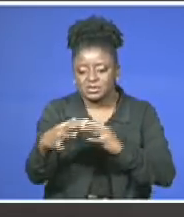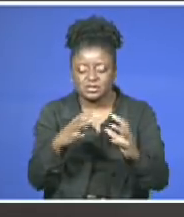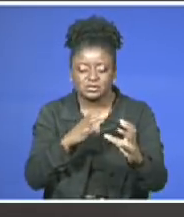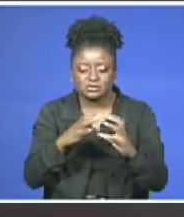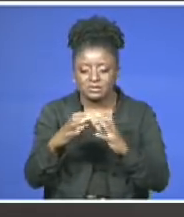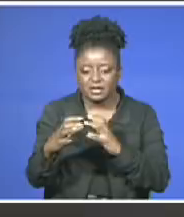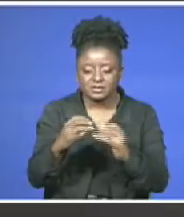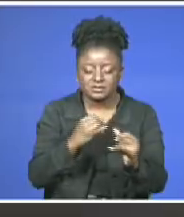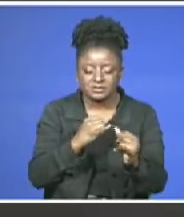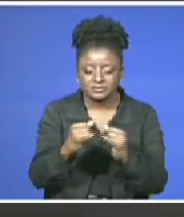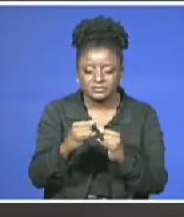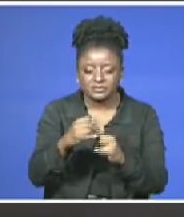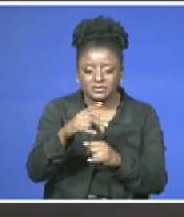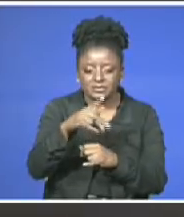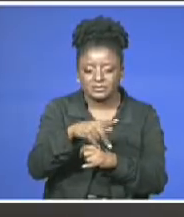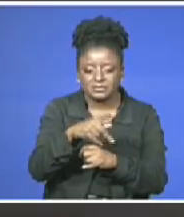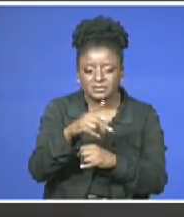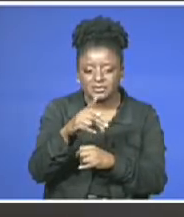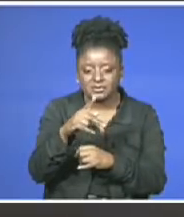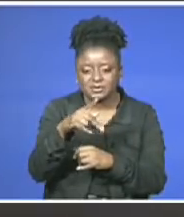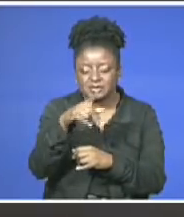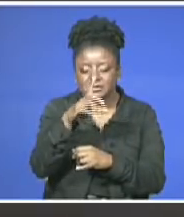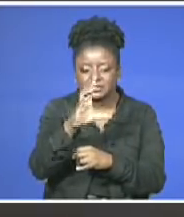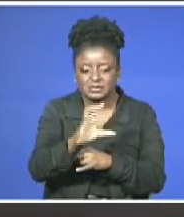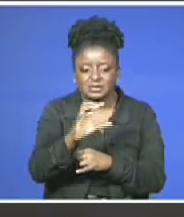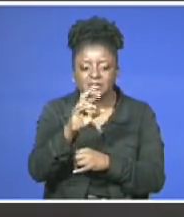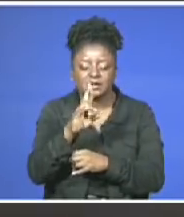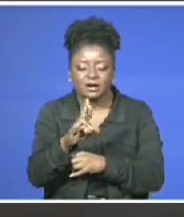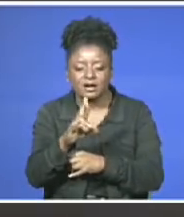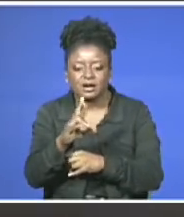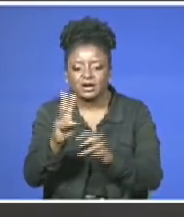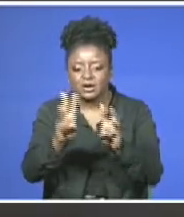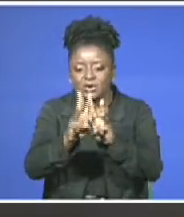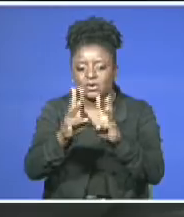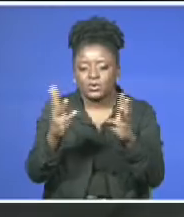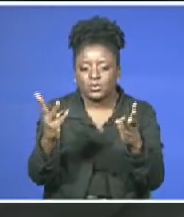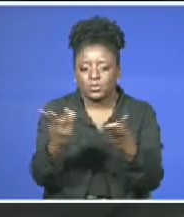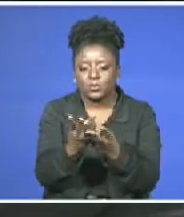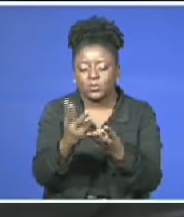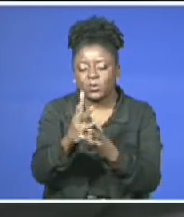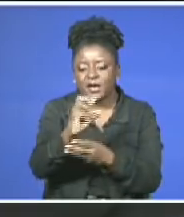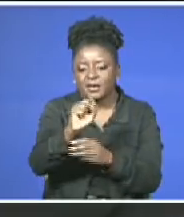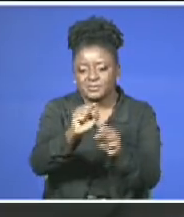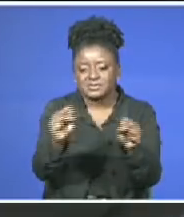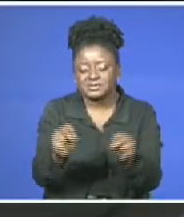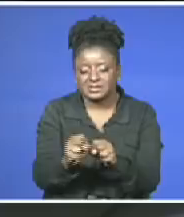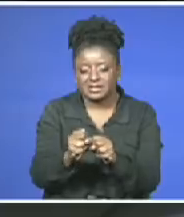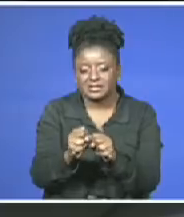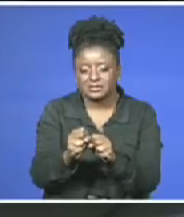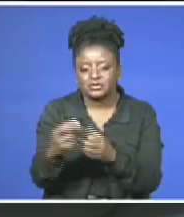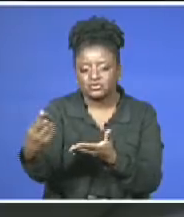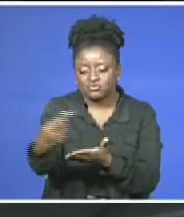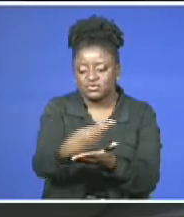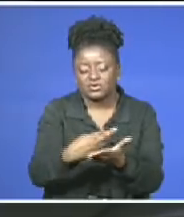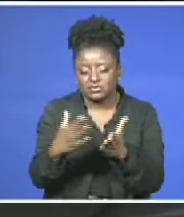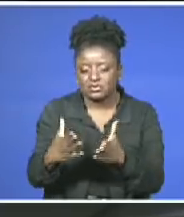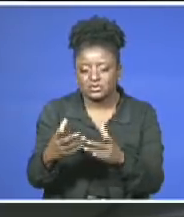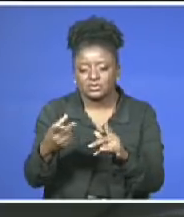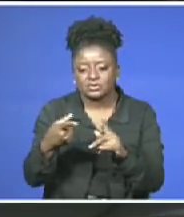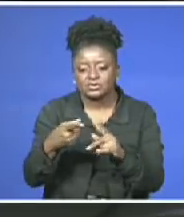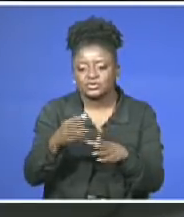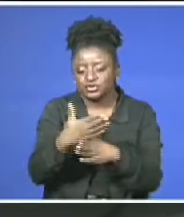website called PCR Recruiter to human resource managers throughout New